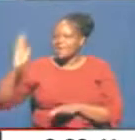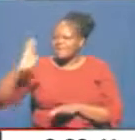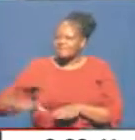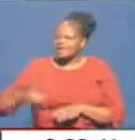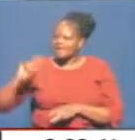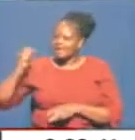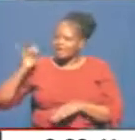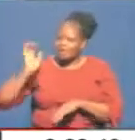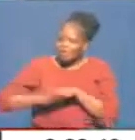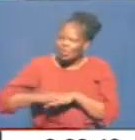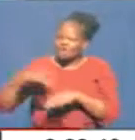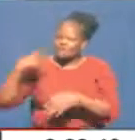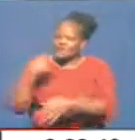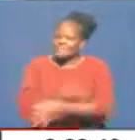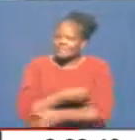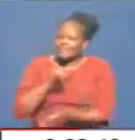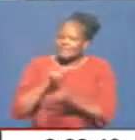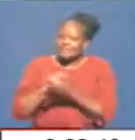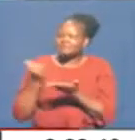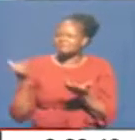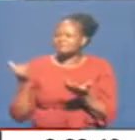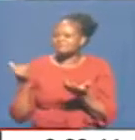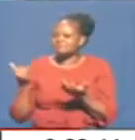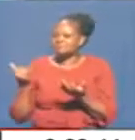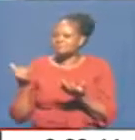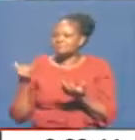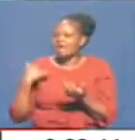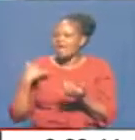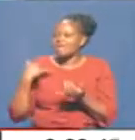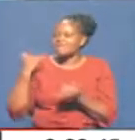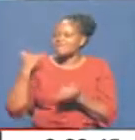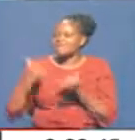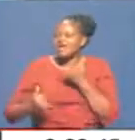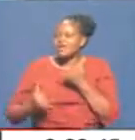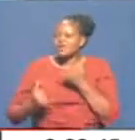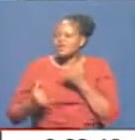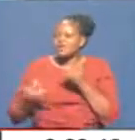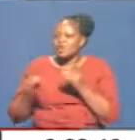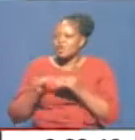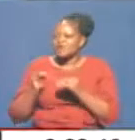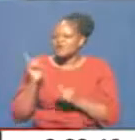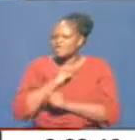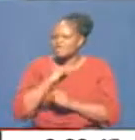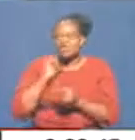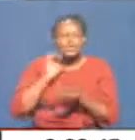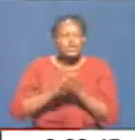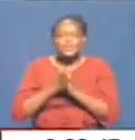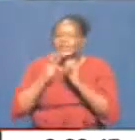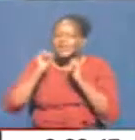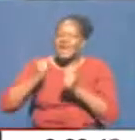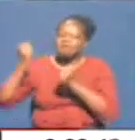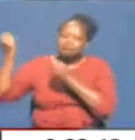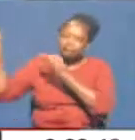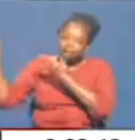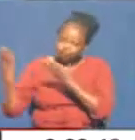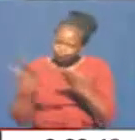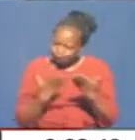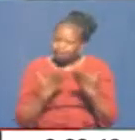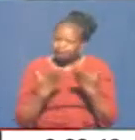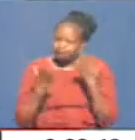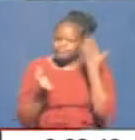expired vaccines. First and foremost, nobody would even export expired vaccines. It is important to note that